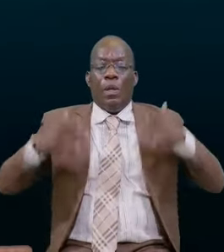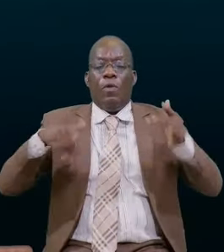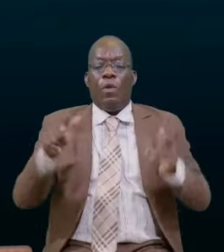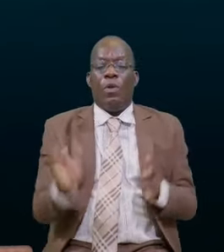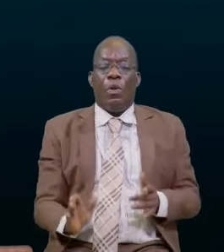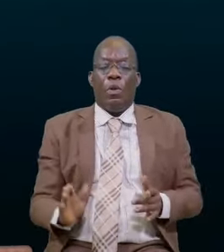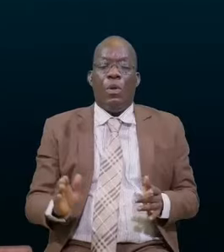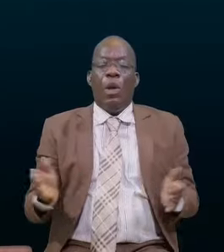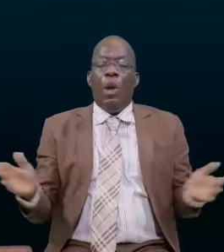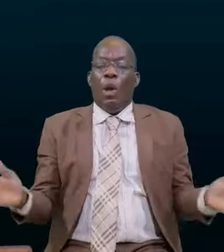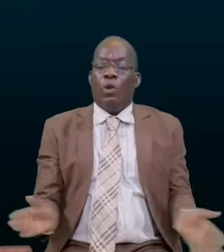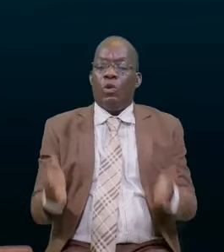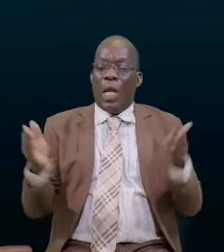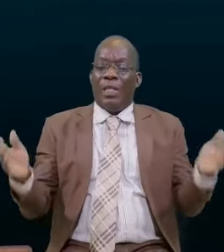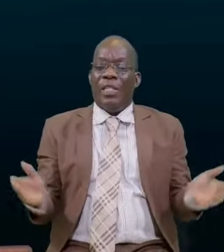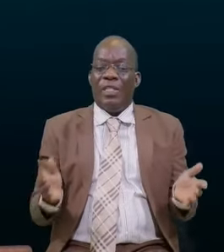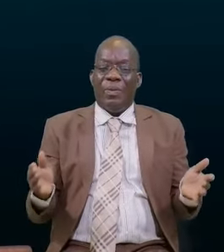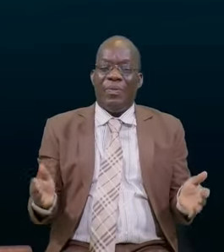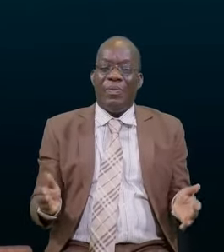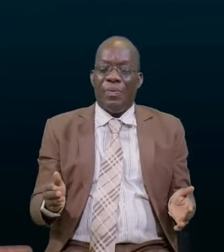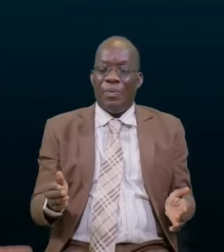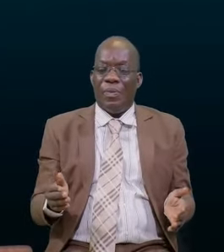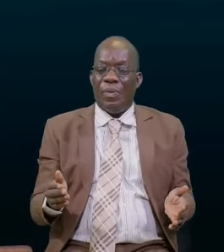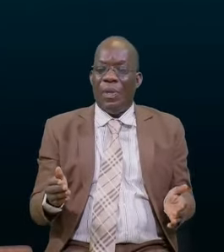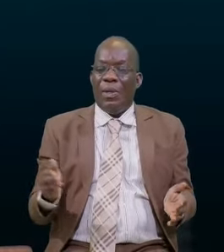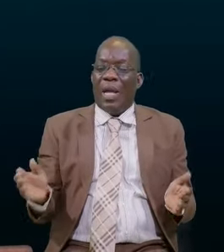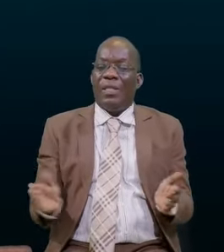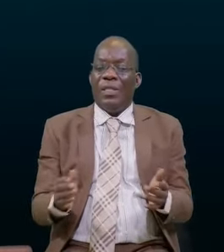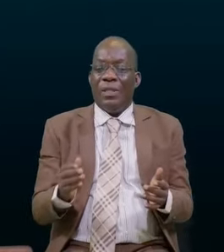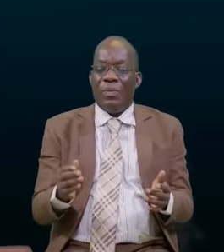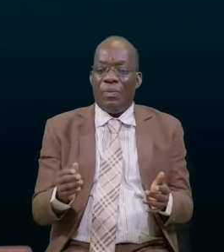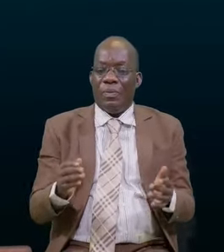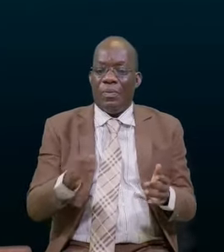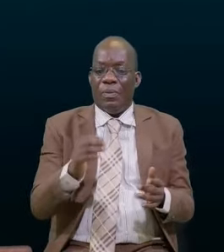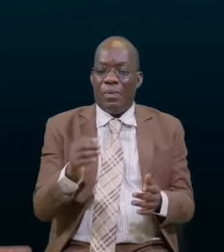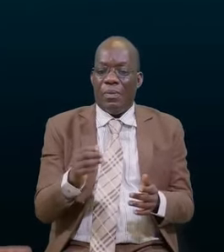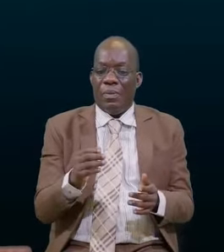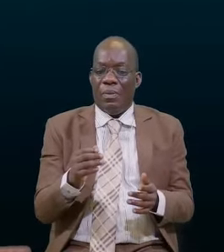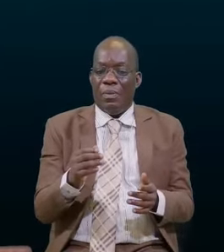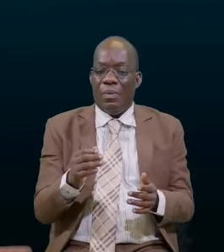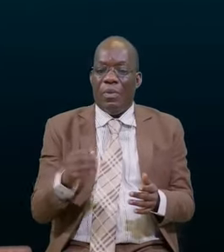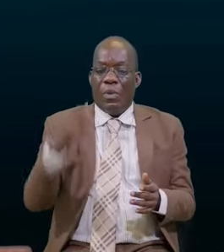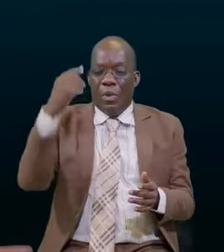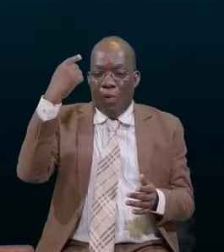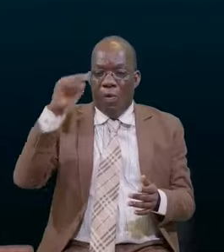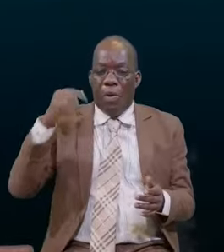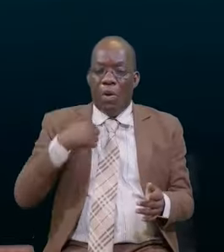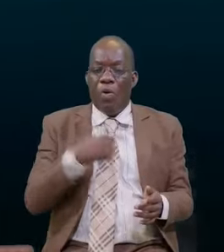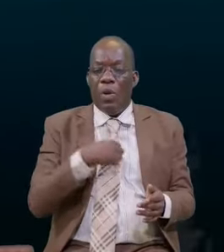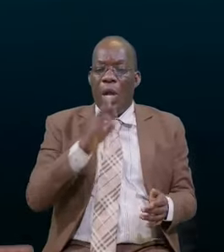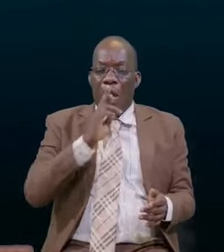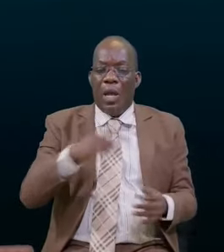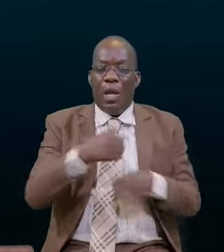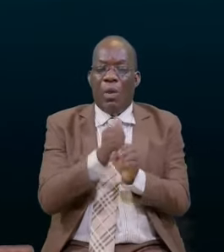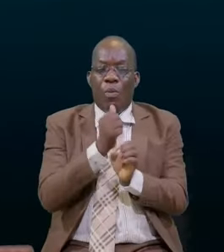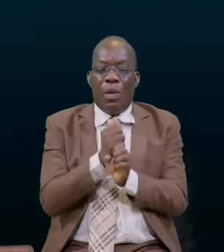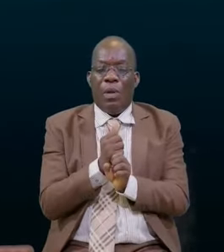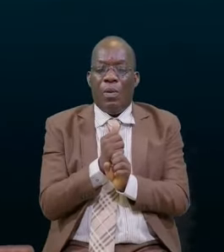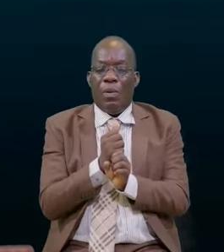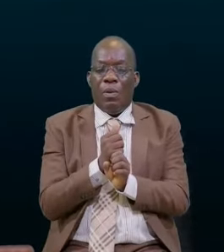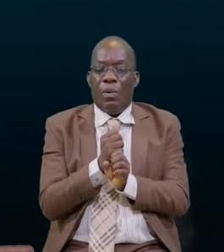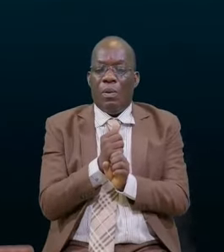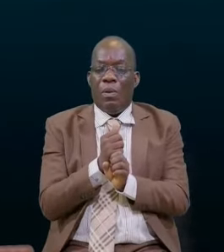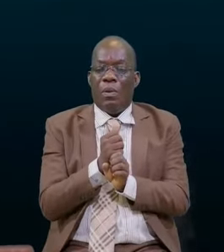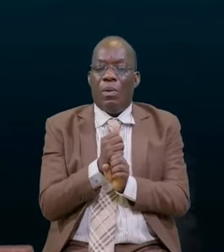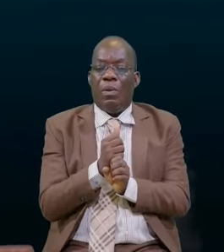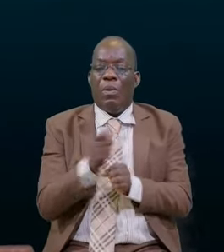lest any of you be adding through the deceitfulness of sin for we are made partakers of Christ if we hold the beginning of